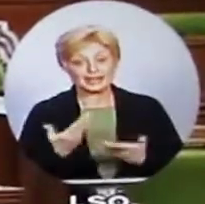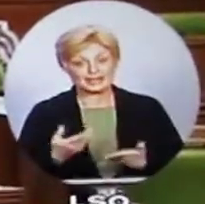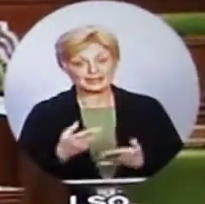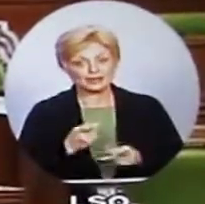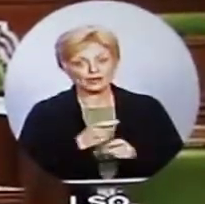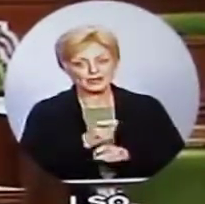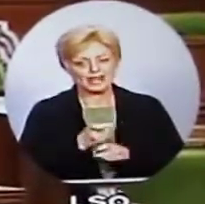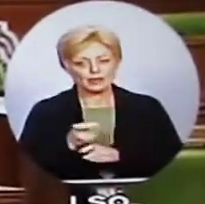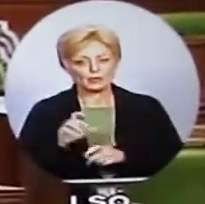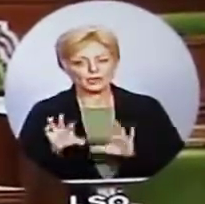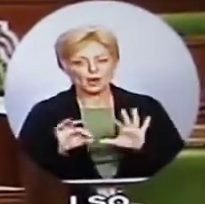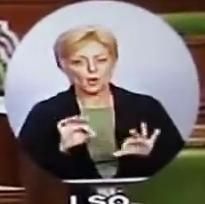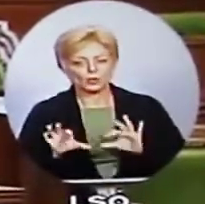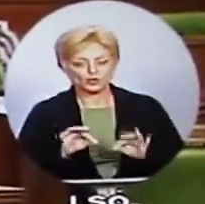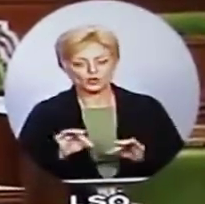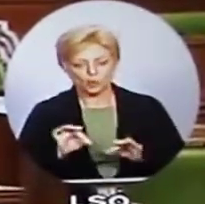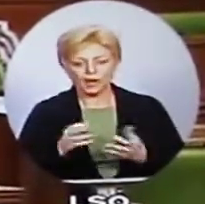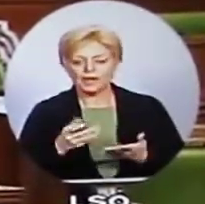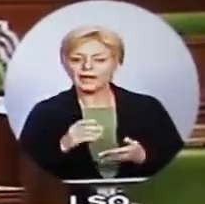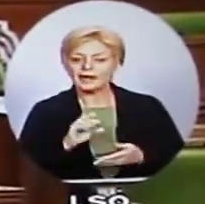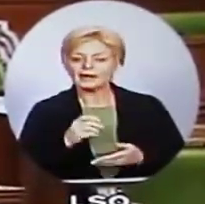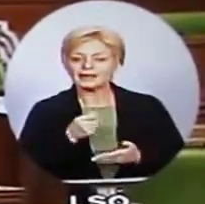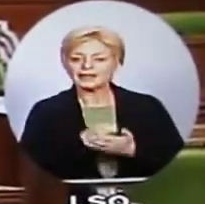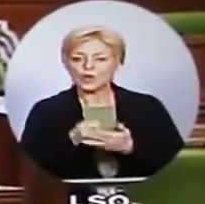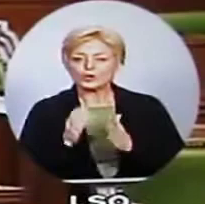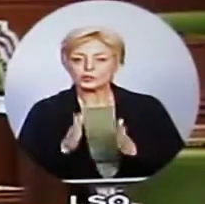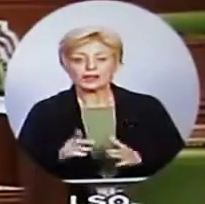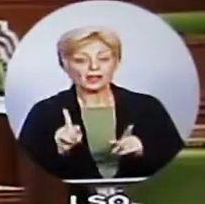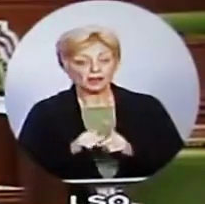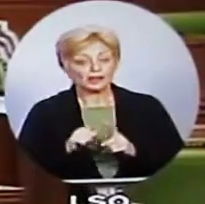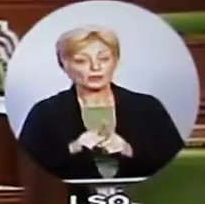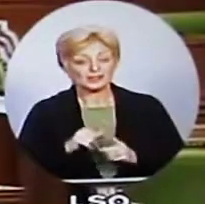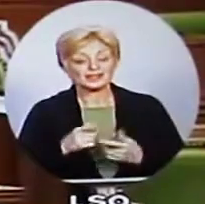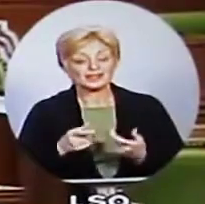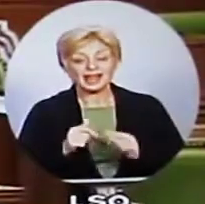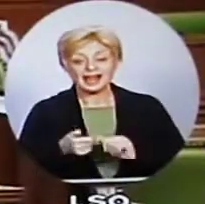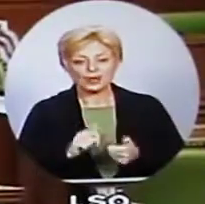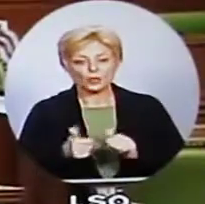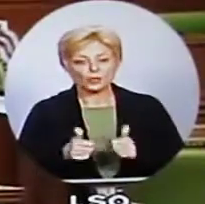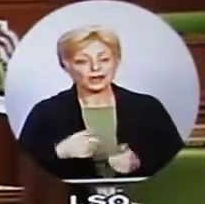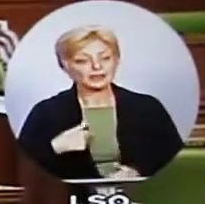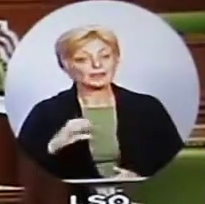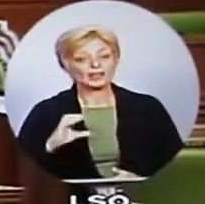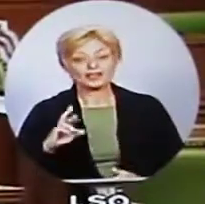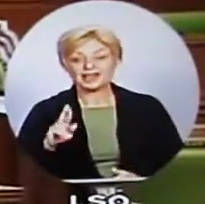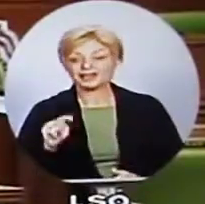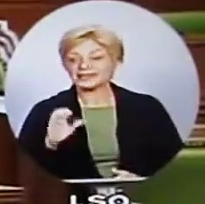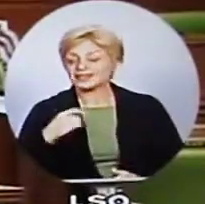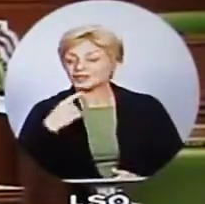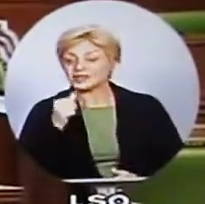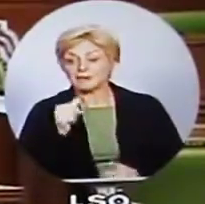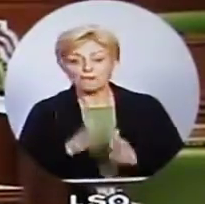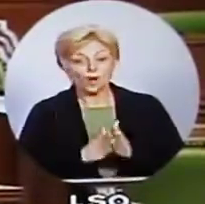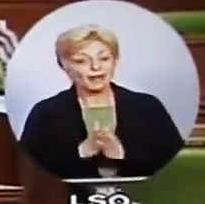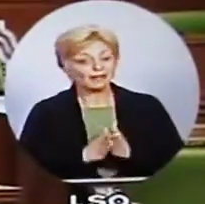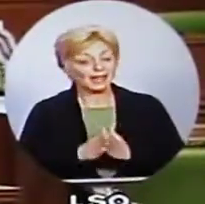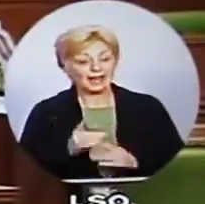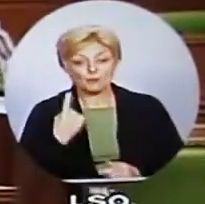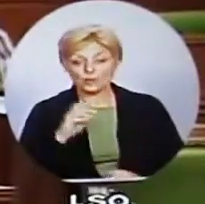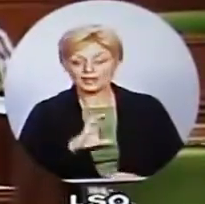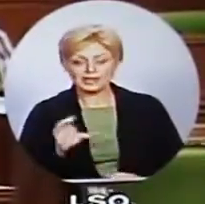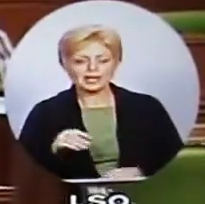competition. As the CRTC put it, this is not in the interests of Canadians. Does the minister agree that